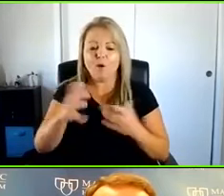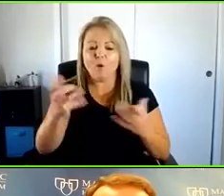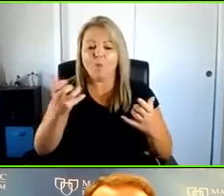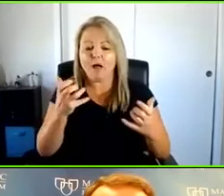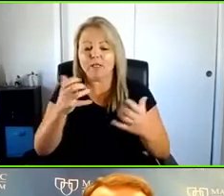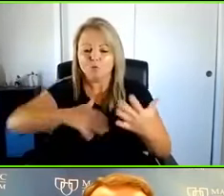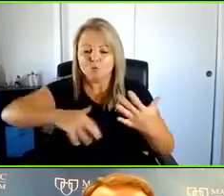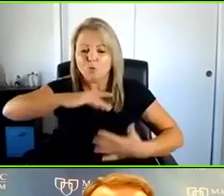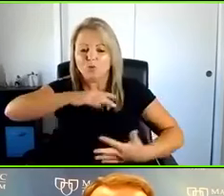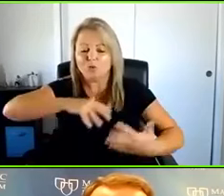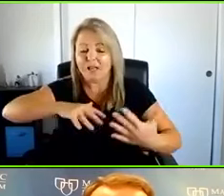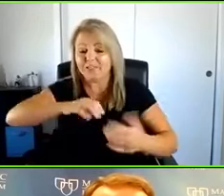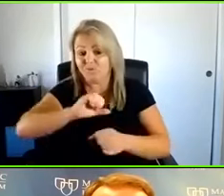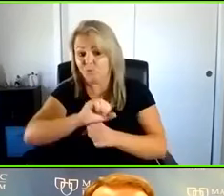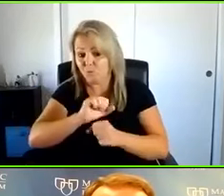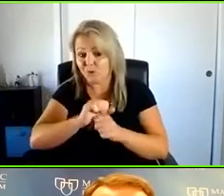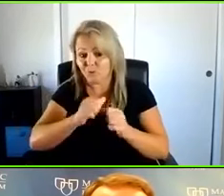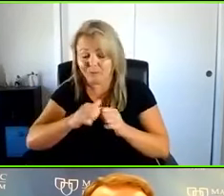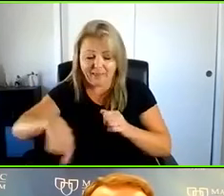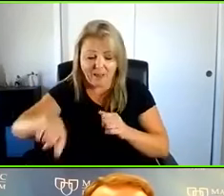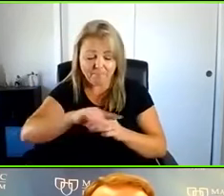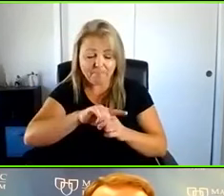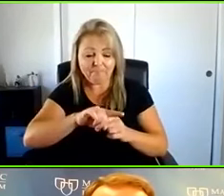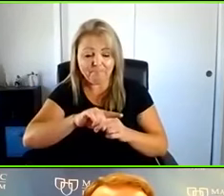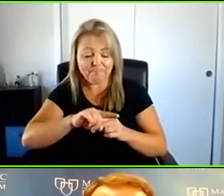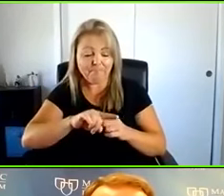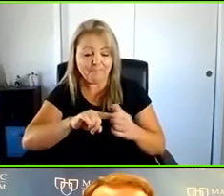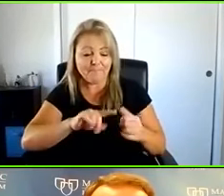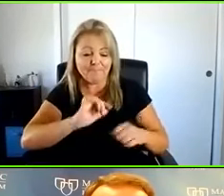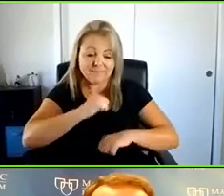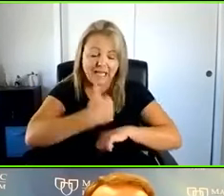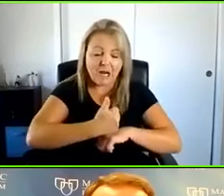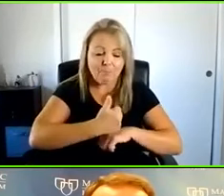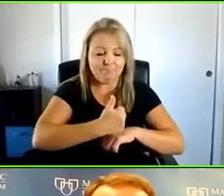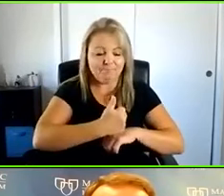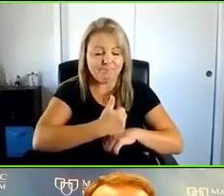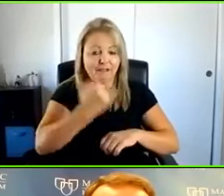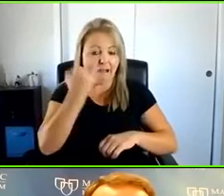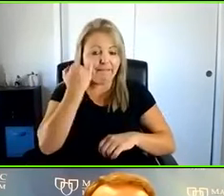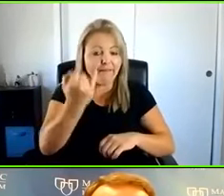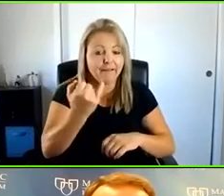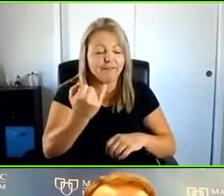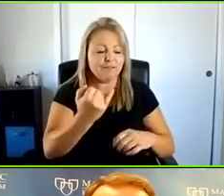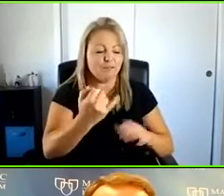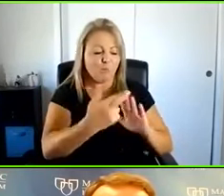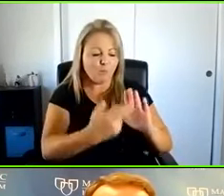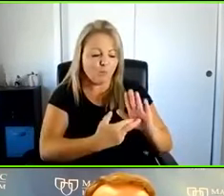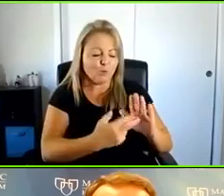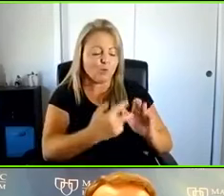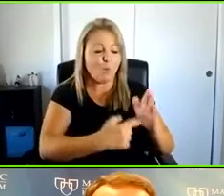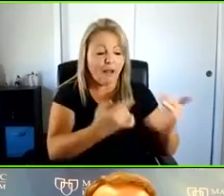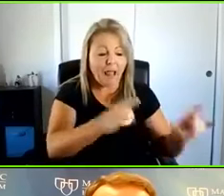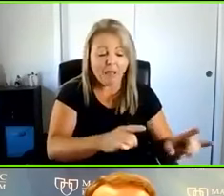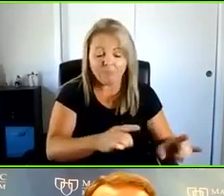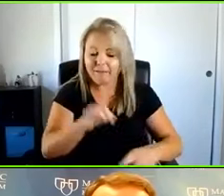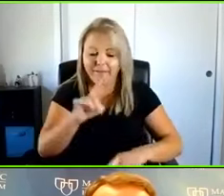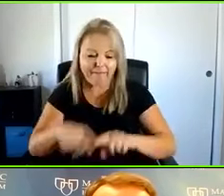socialize? Have you worked with them at all, lay down any ground rules about what could or couldn't happen if we start to see a spike in